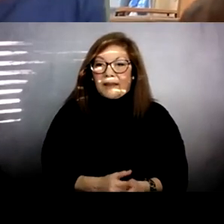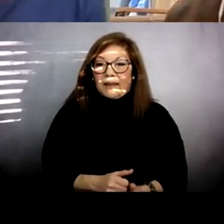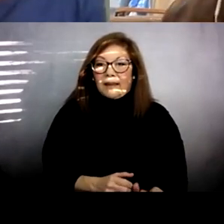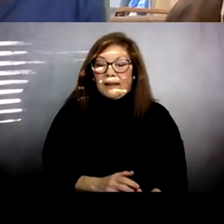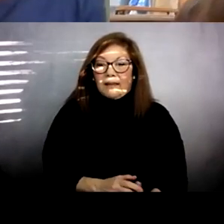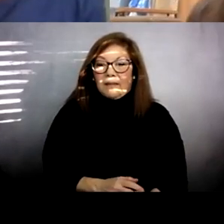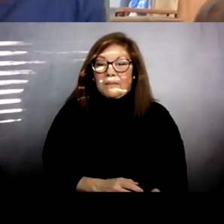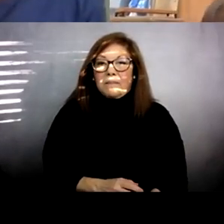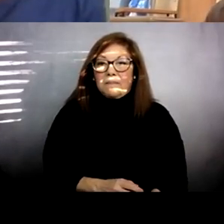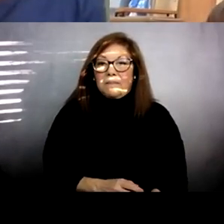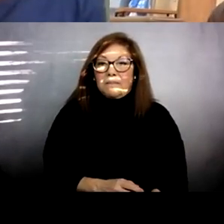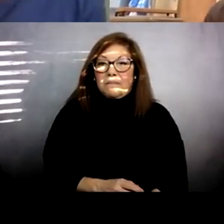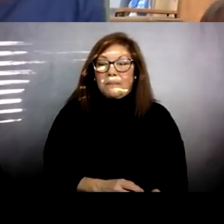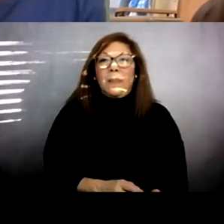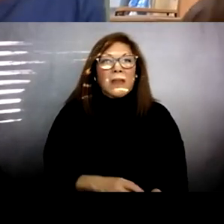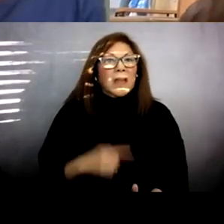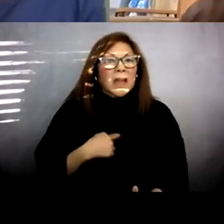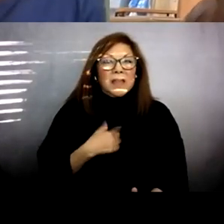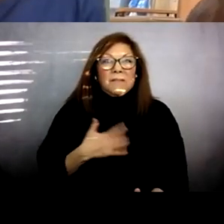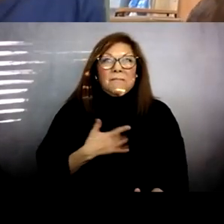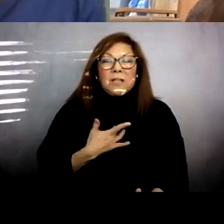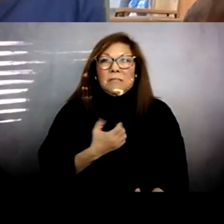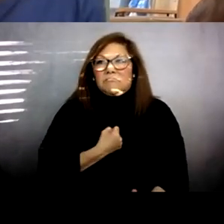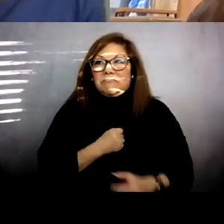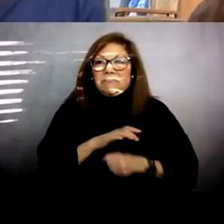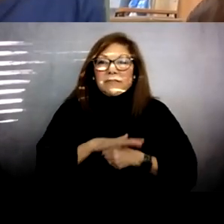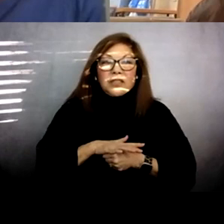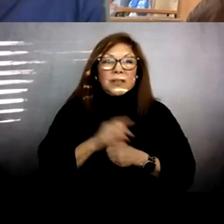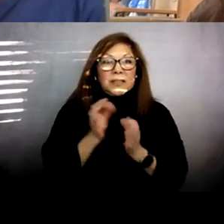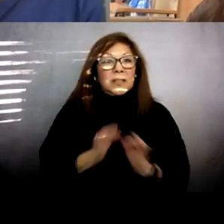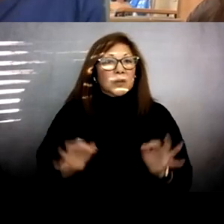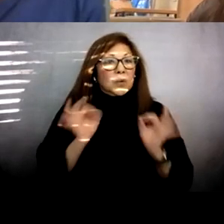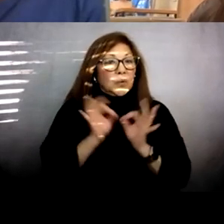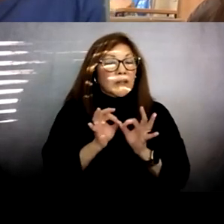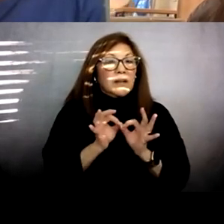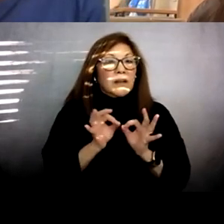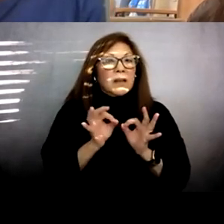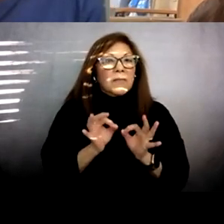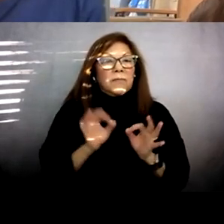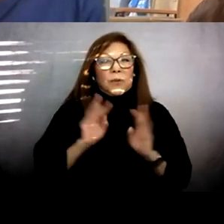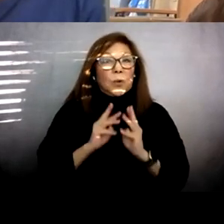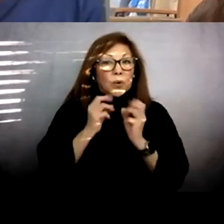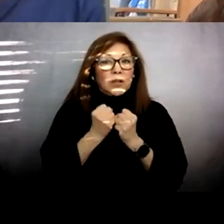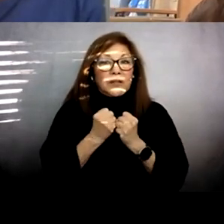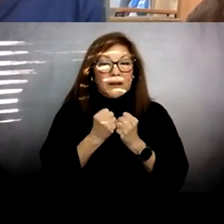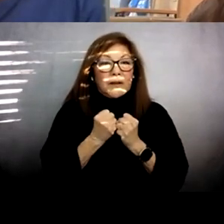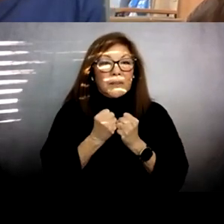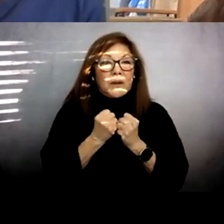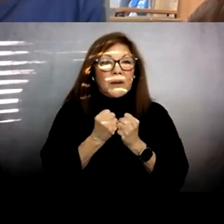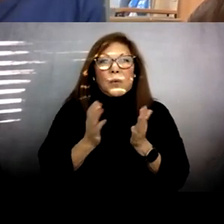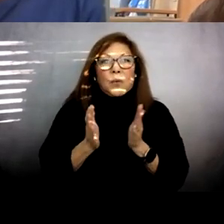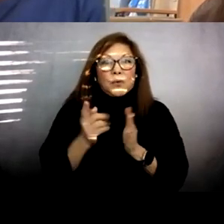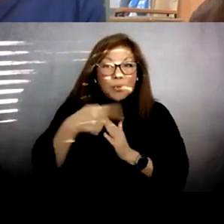that I think holding tension is just critical. For the workshop, you know, you asked kind of what we